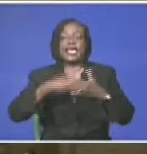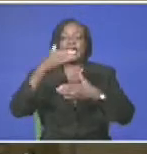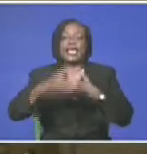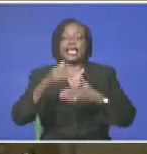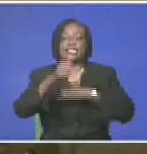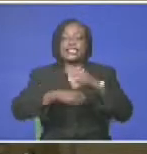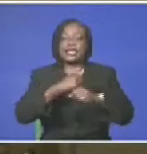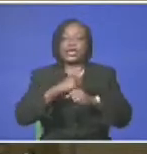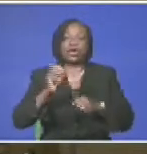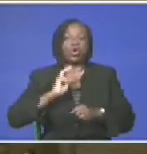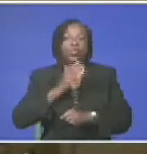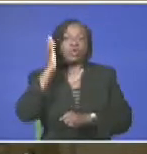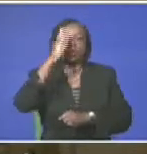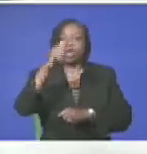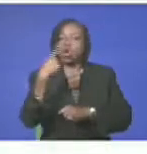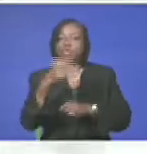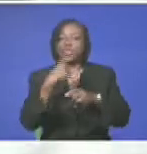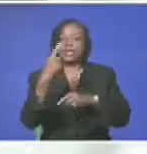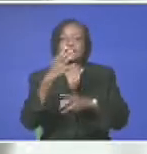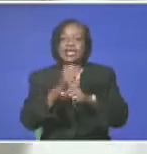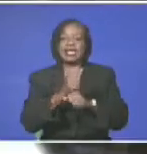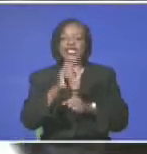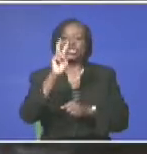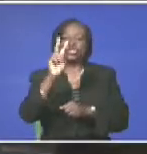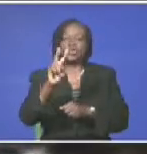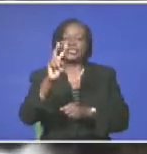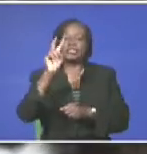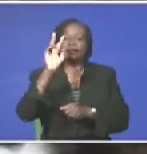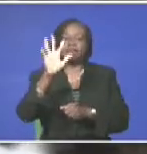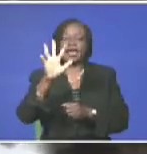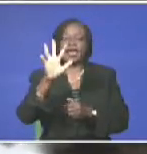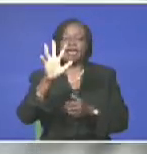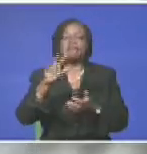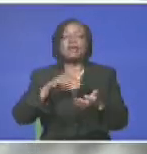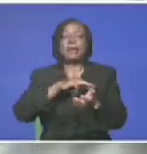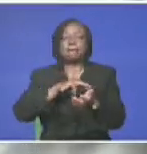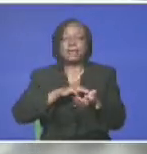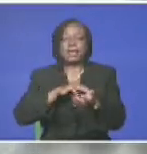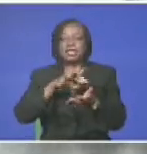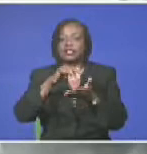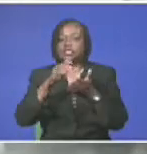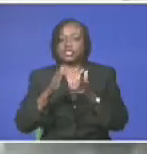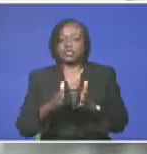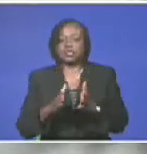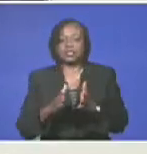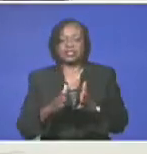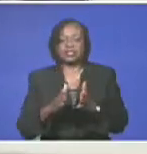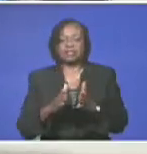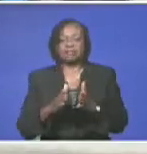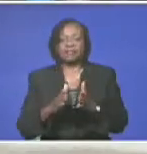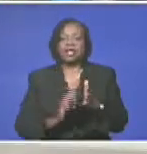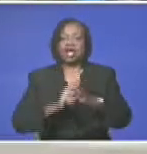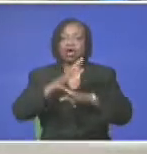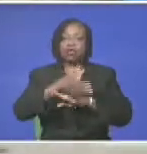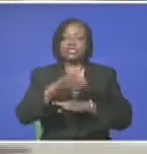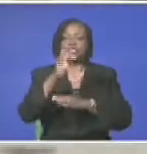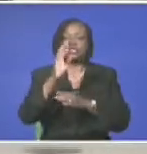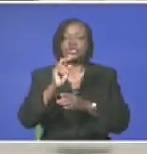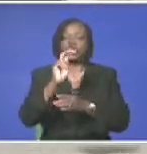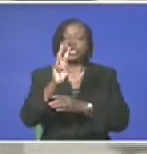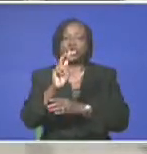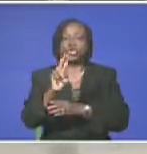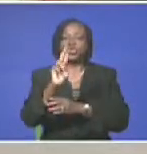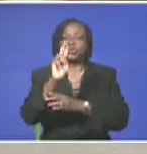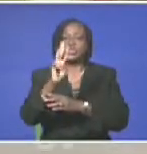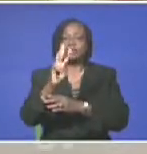take in 25 of those. Such medical students, 25, that's the cap, across the UE system. Now, you know, UE has